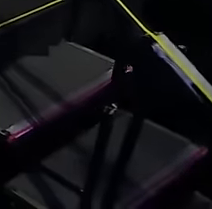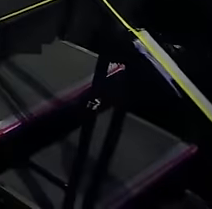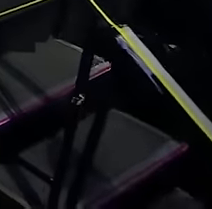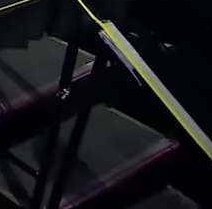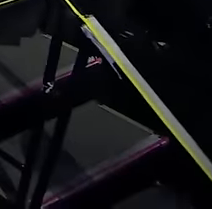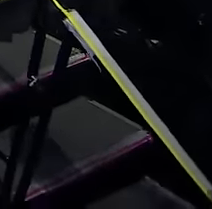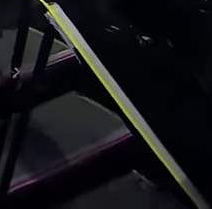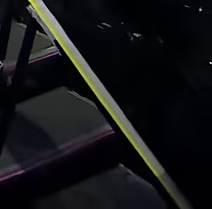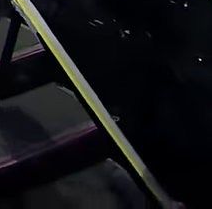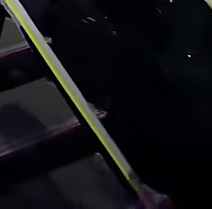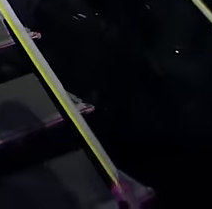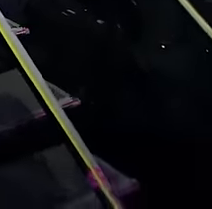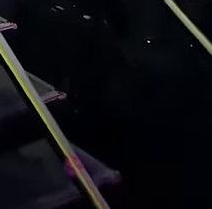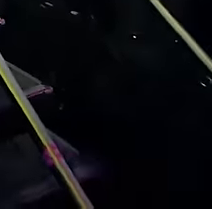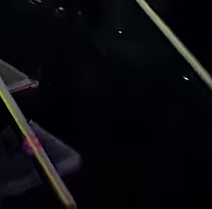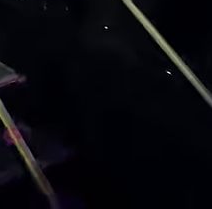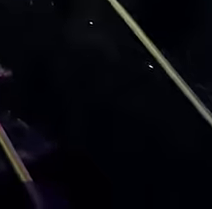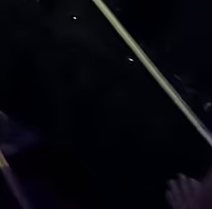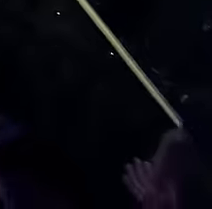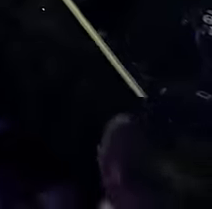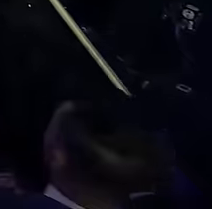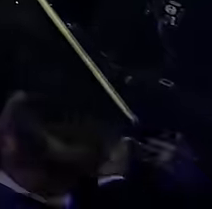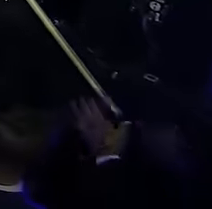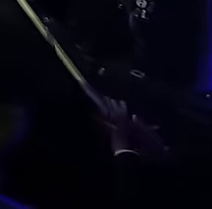on, all across this bridge, would you lift up your hands?